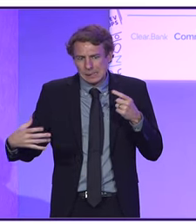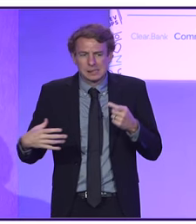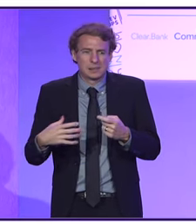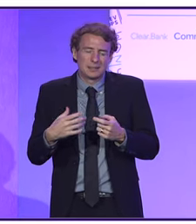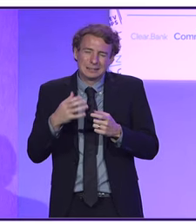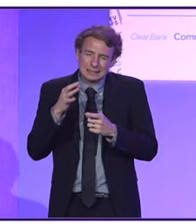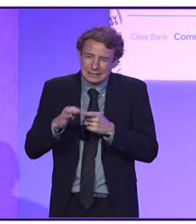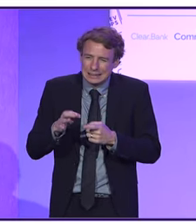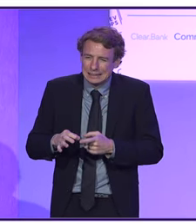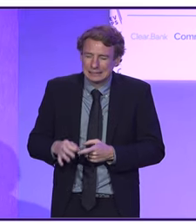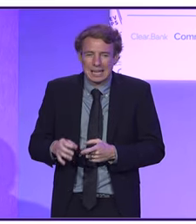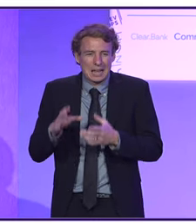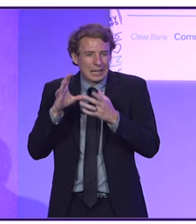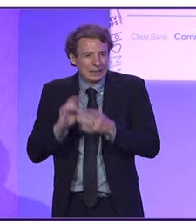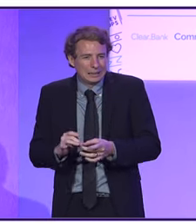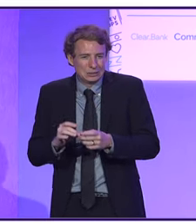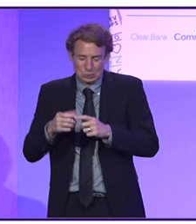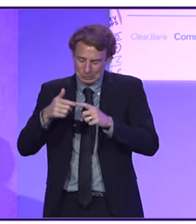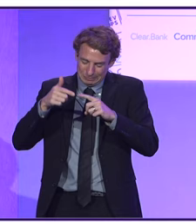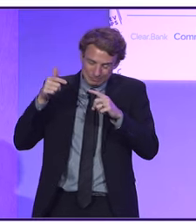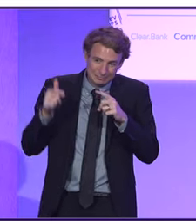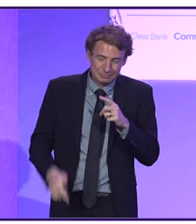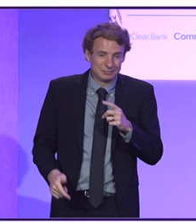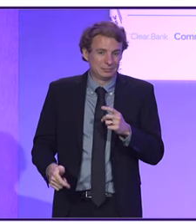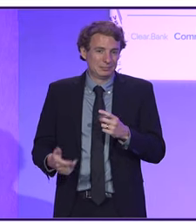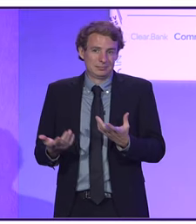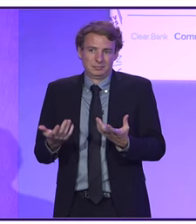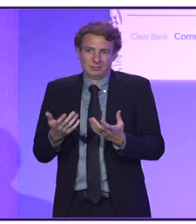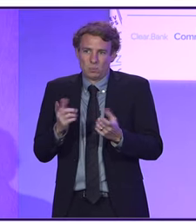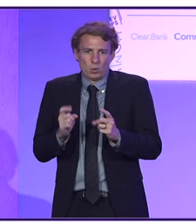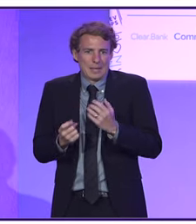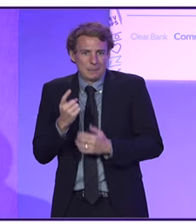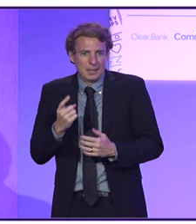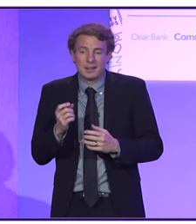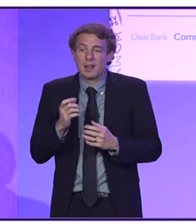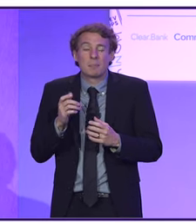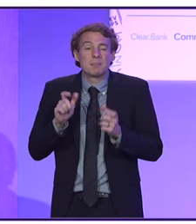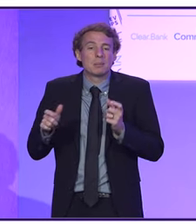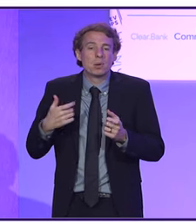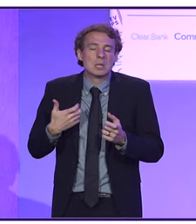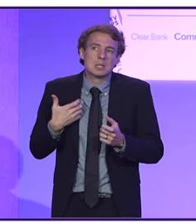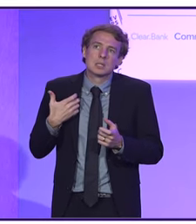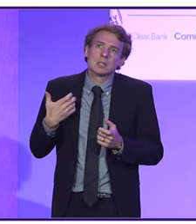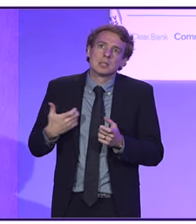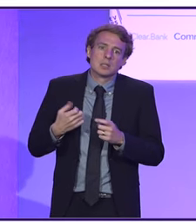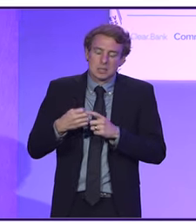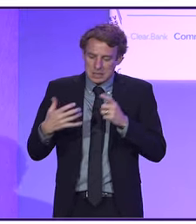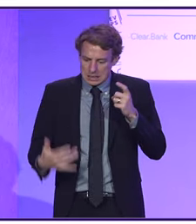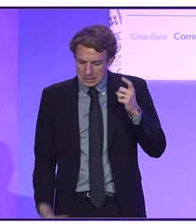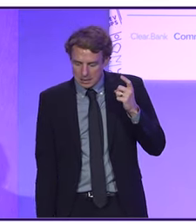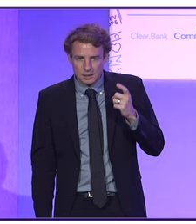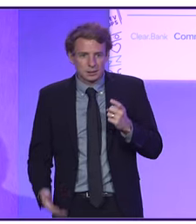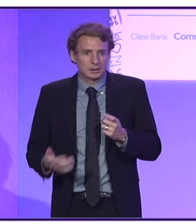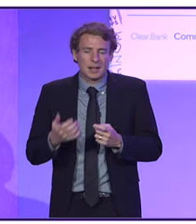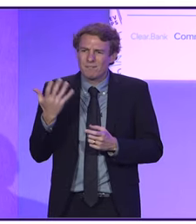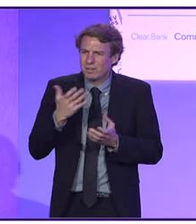on at the kernel level below. And nobody ever looks at it. Nobody ever touches it. People just get annoyed that it's there because they do like last 15 minutes. Then